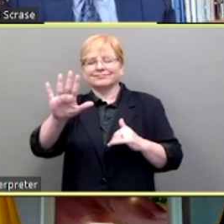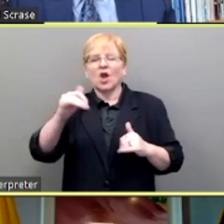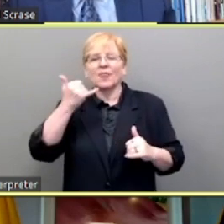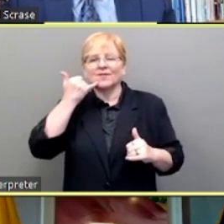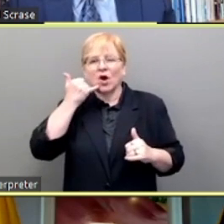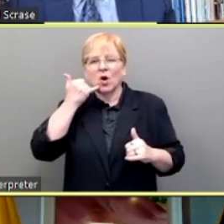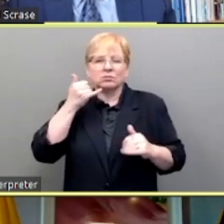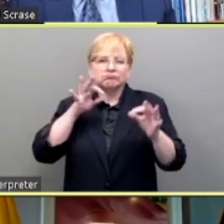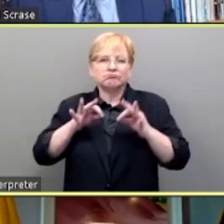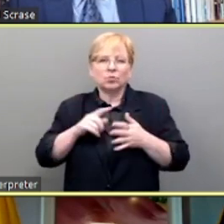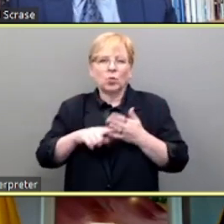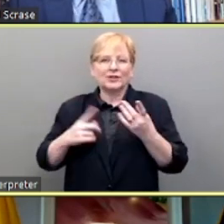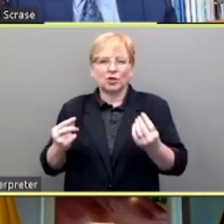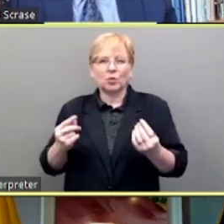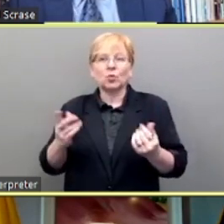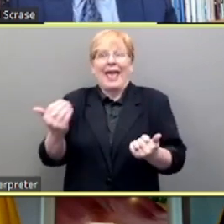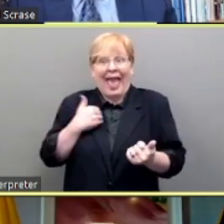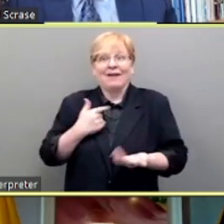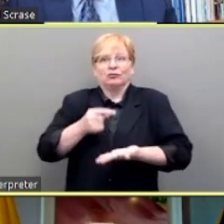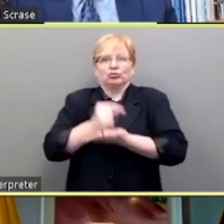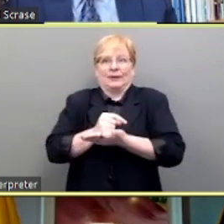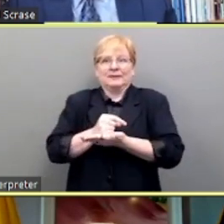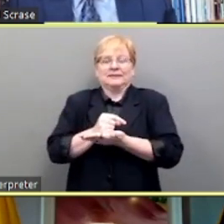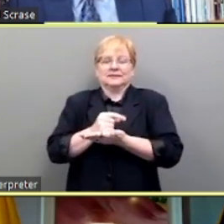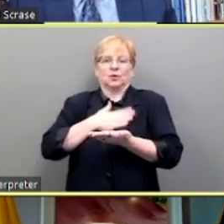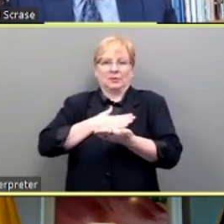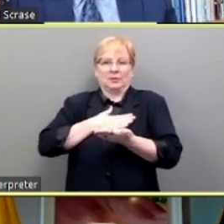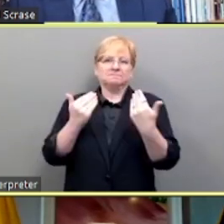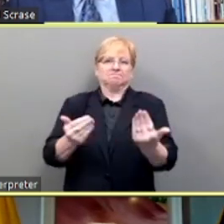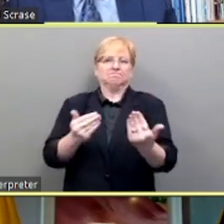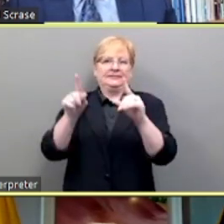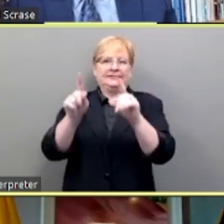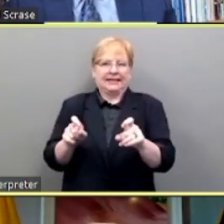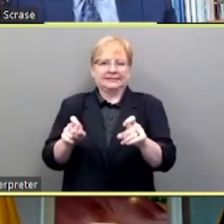slide, please. Lots of testing sites.